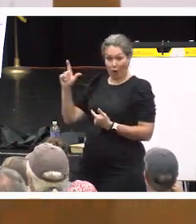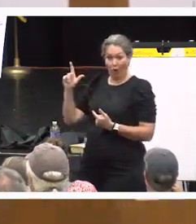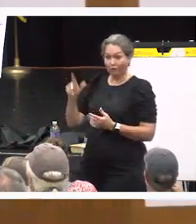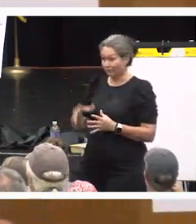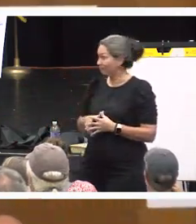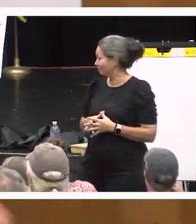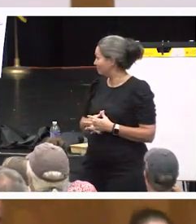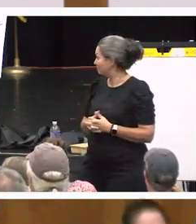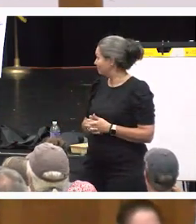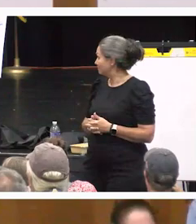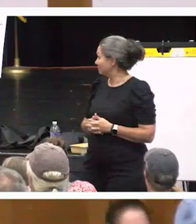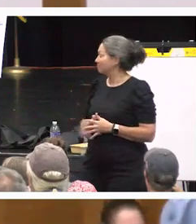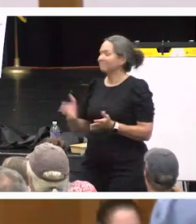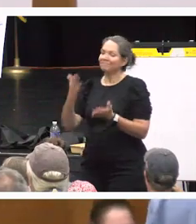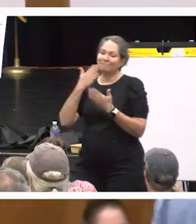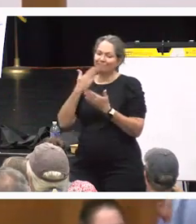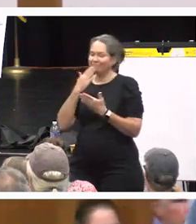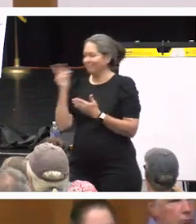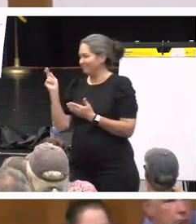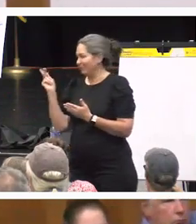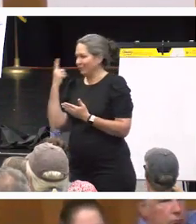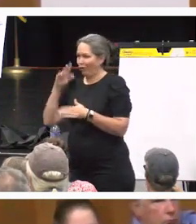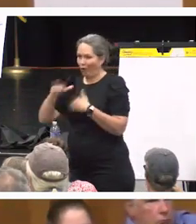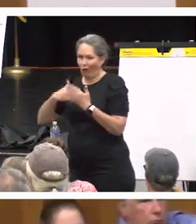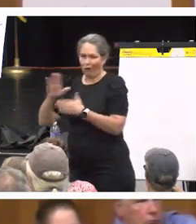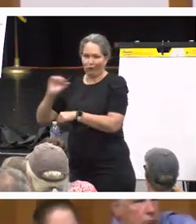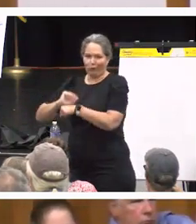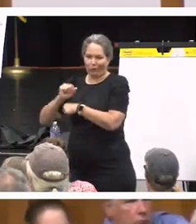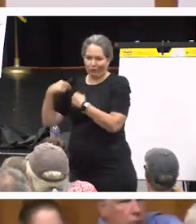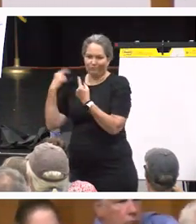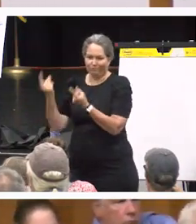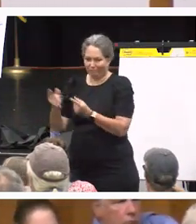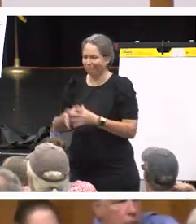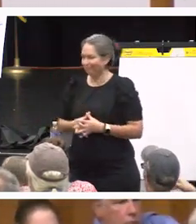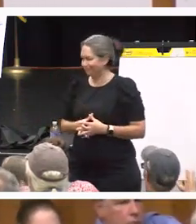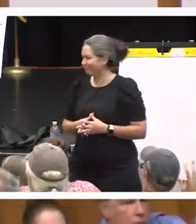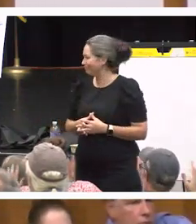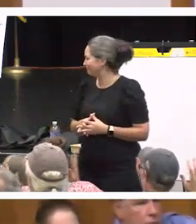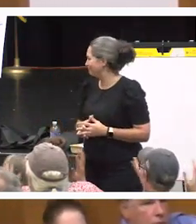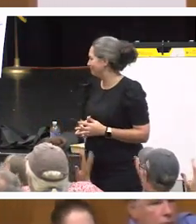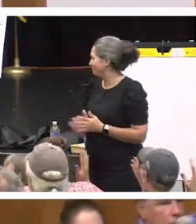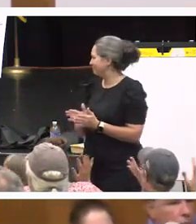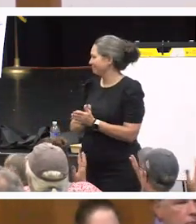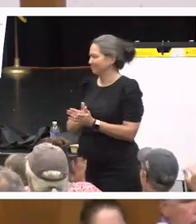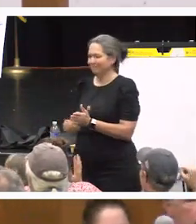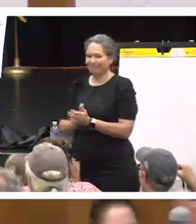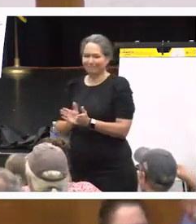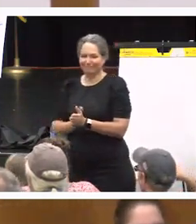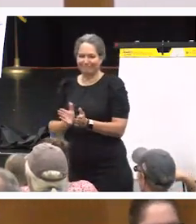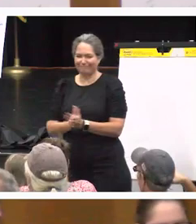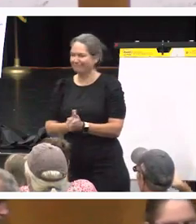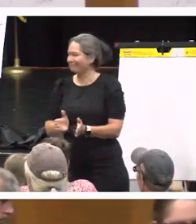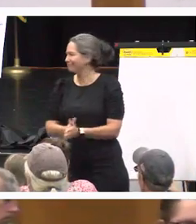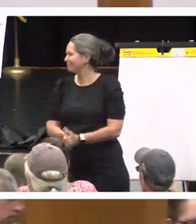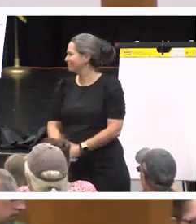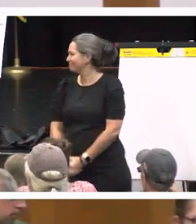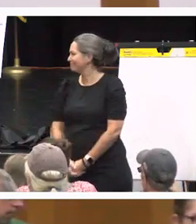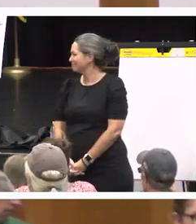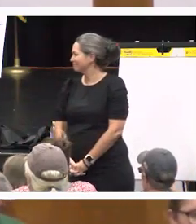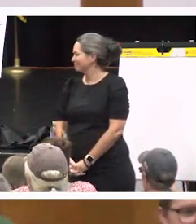steps. Thank you two so much for all that you're doing for Montpelier. Can we have a round for them?